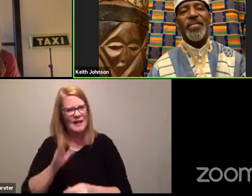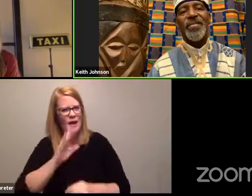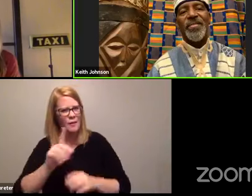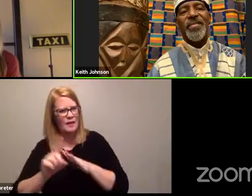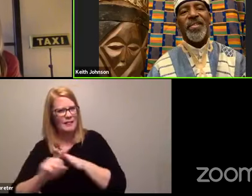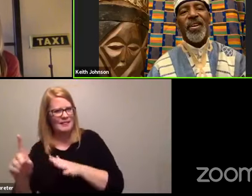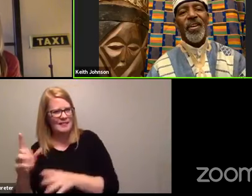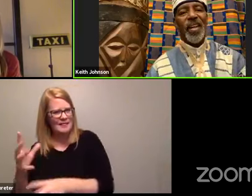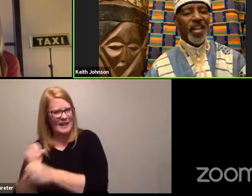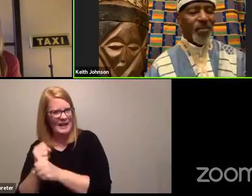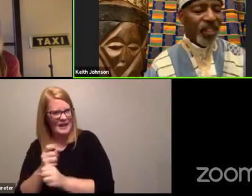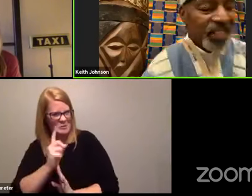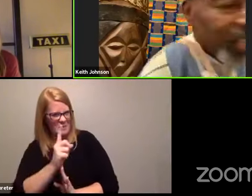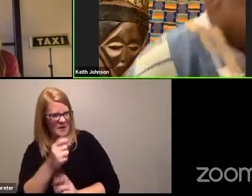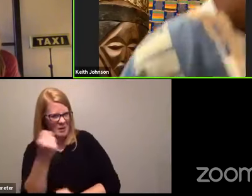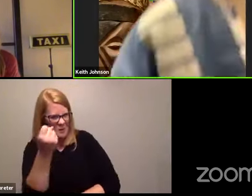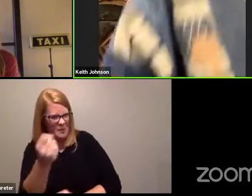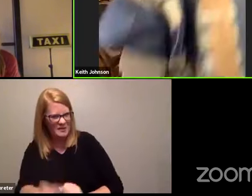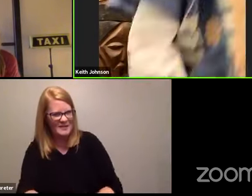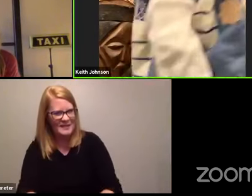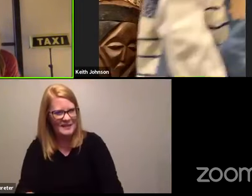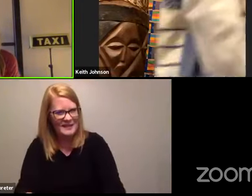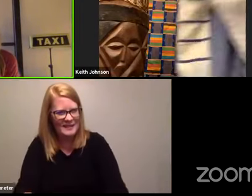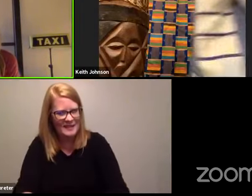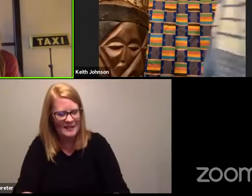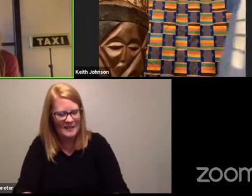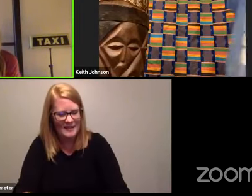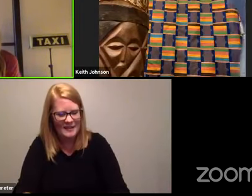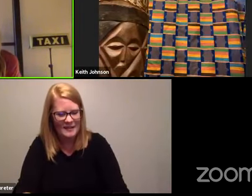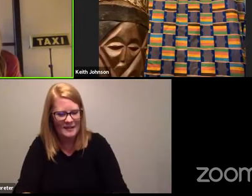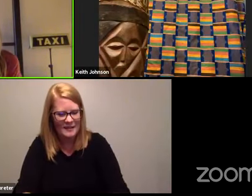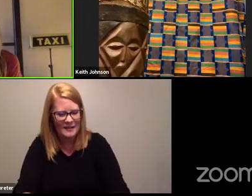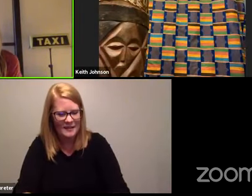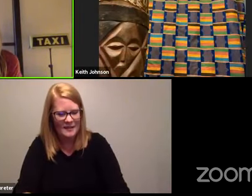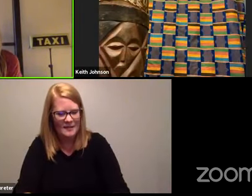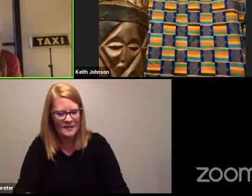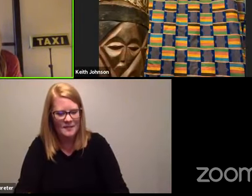Okay. Okay, give me a second. Sure.